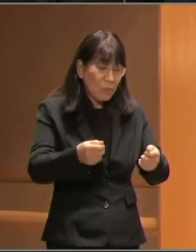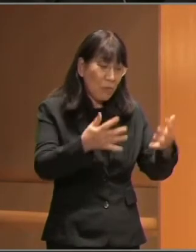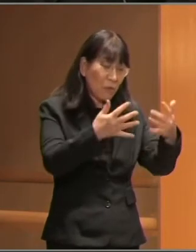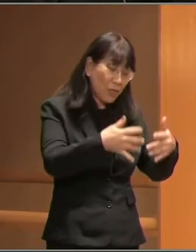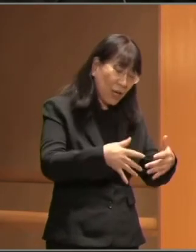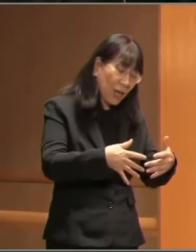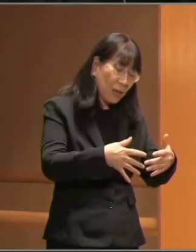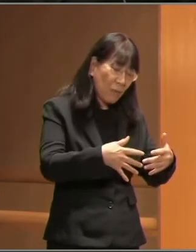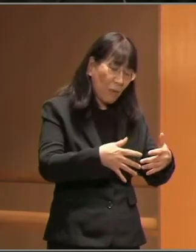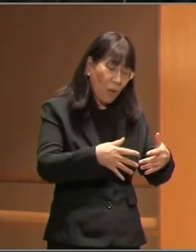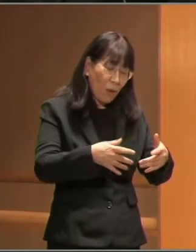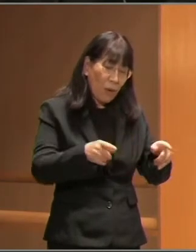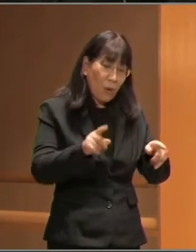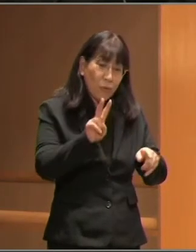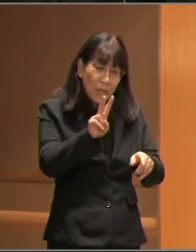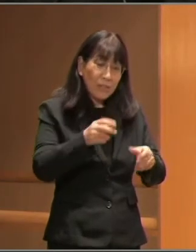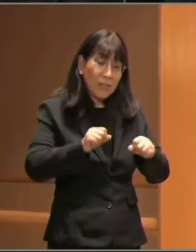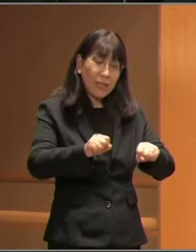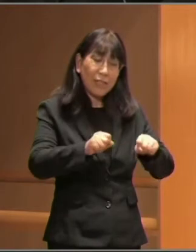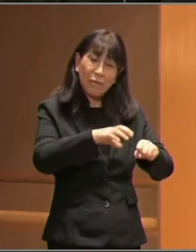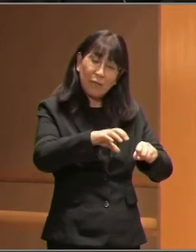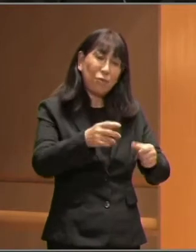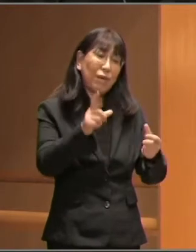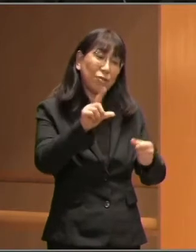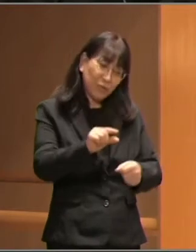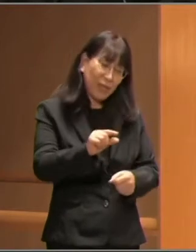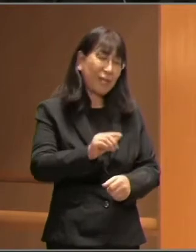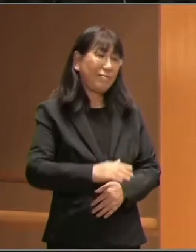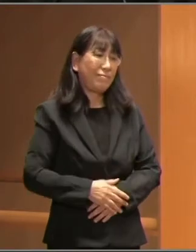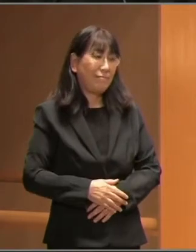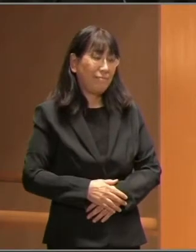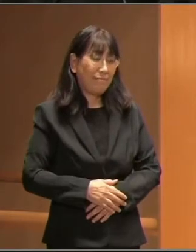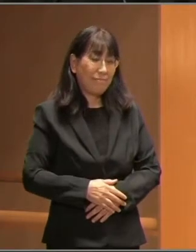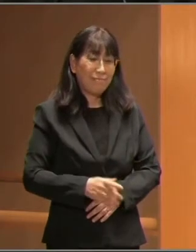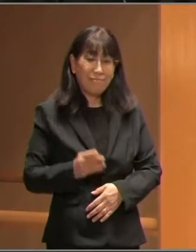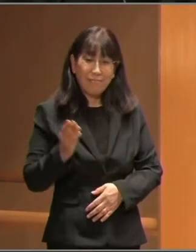In Ise, we do both, and that's pretty much uncommon.